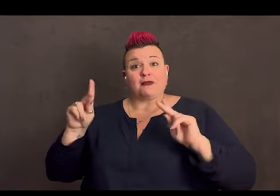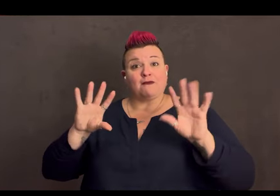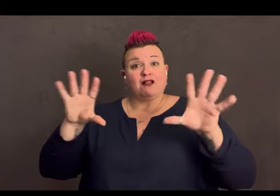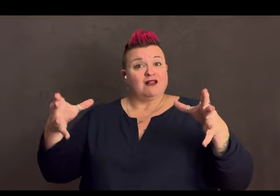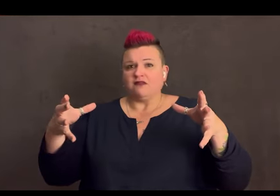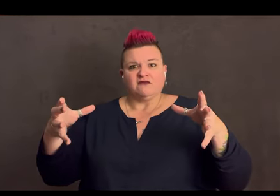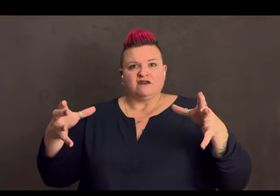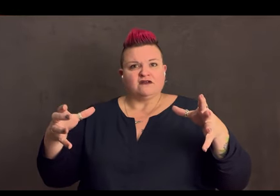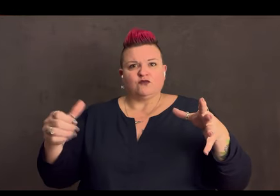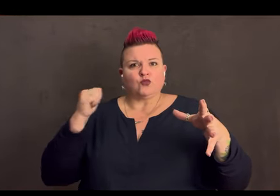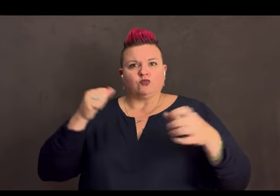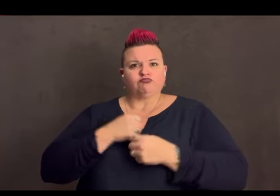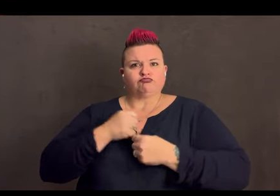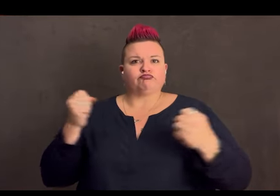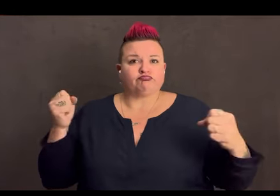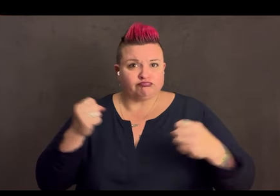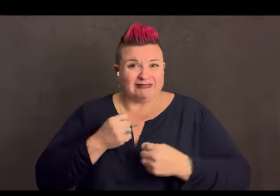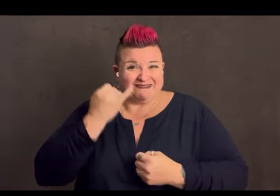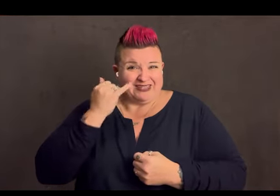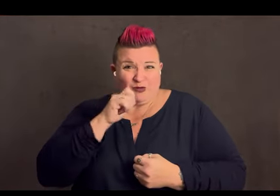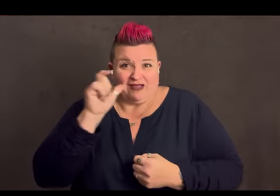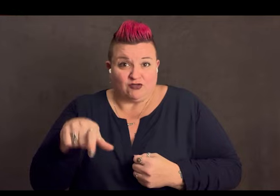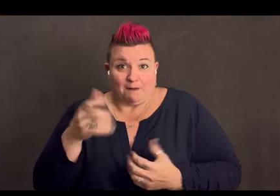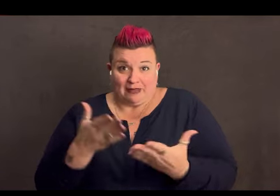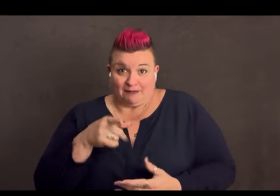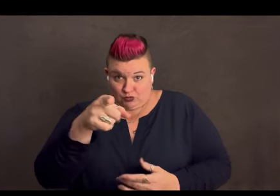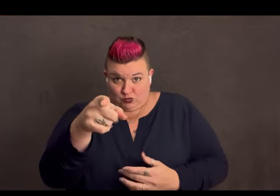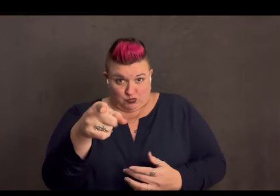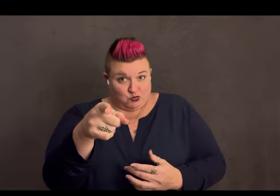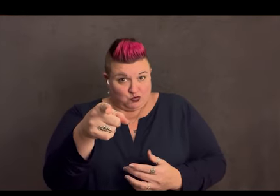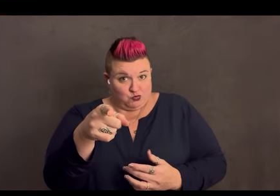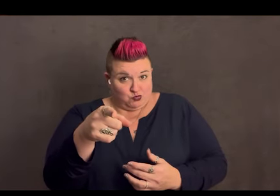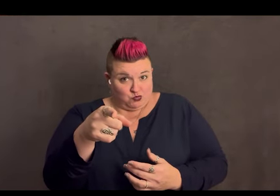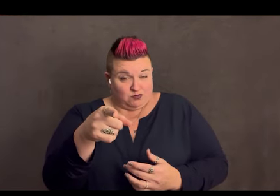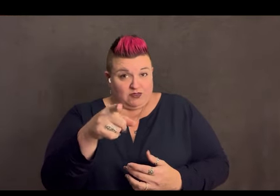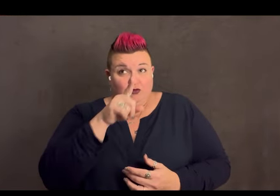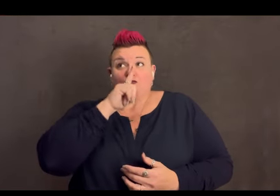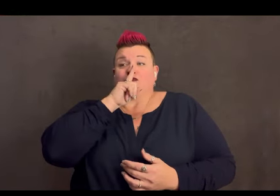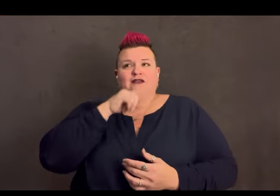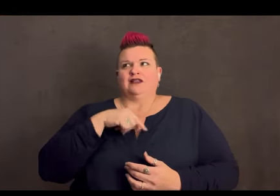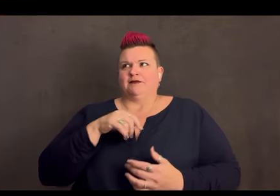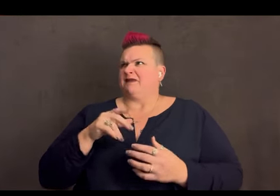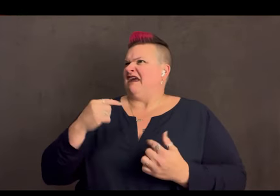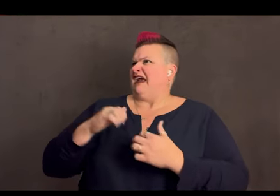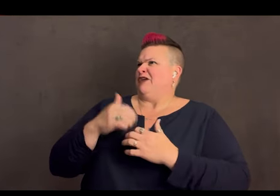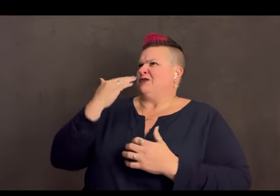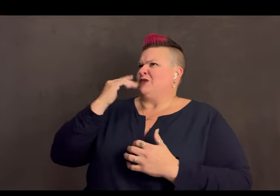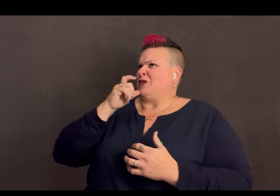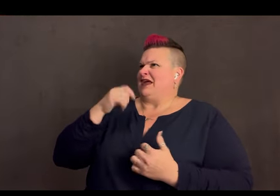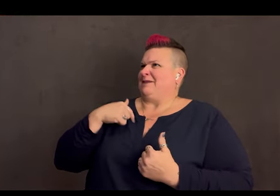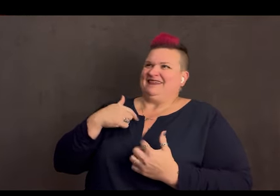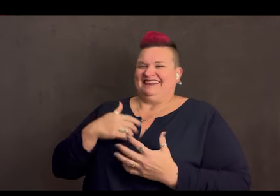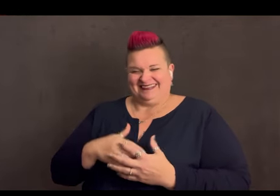choose not to disclose if they don't have to. And you might be one of them. You like, how she know?